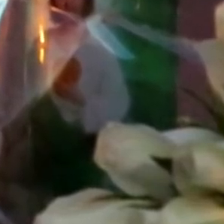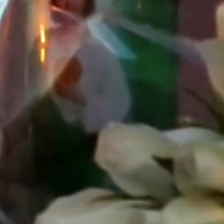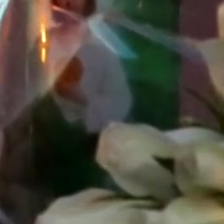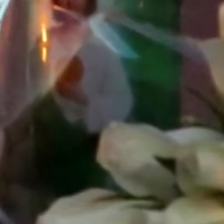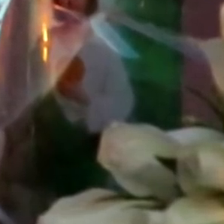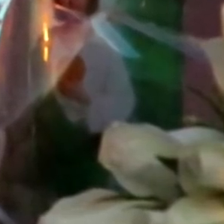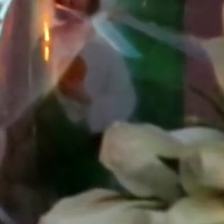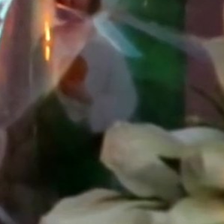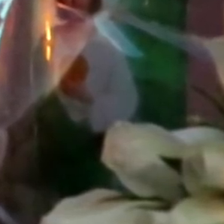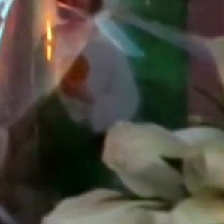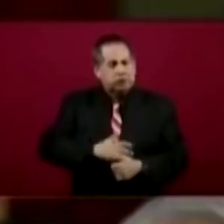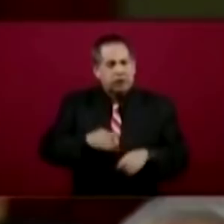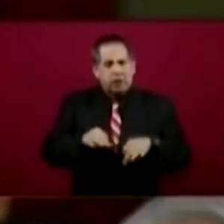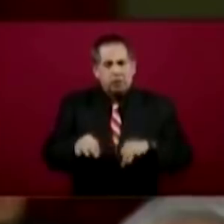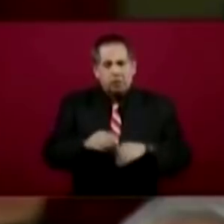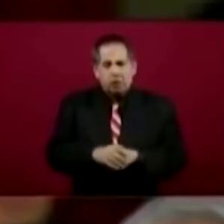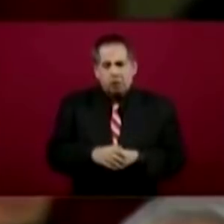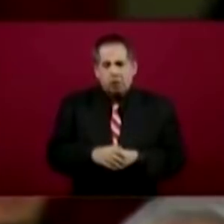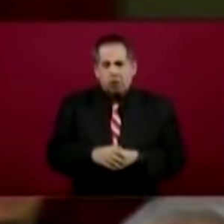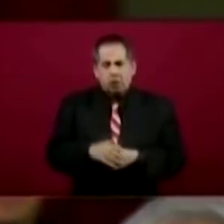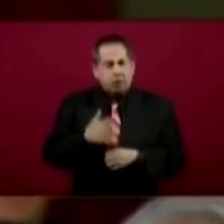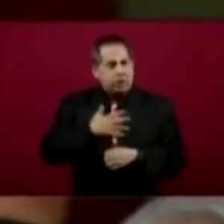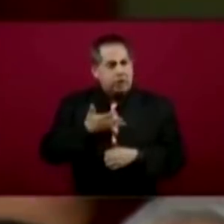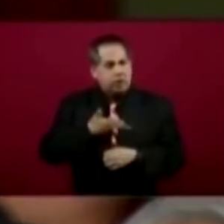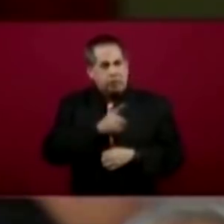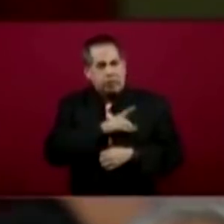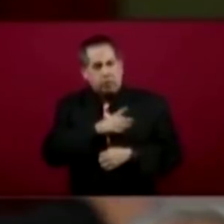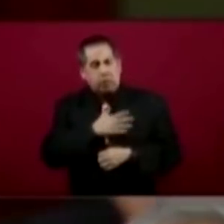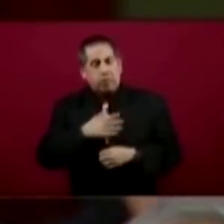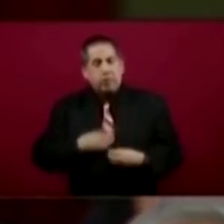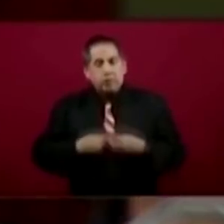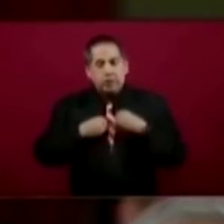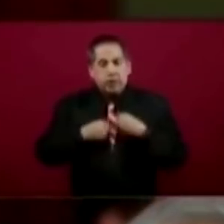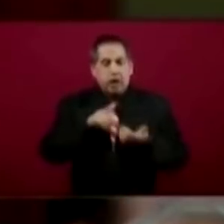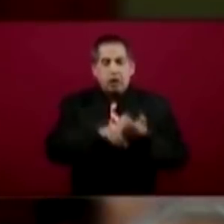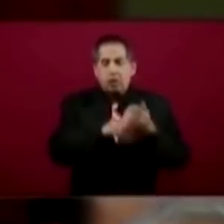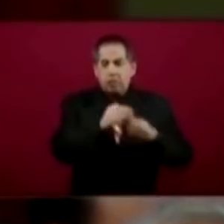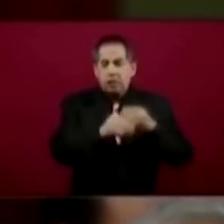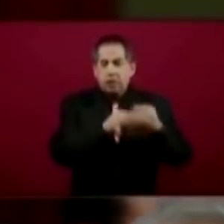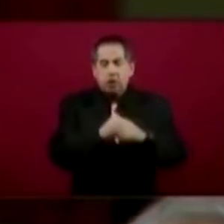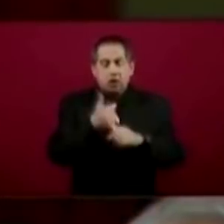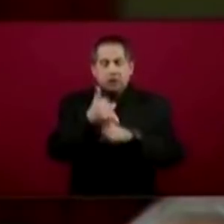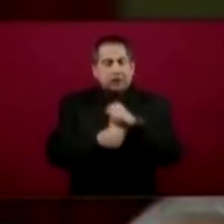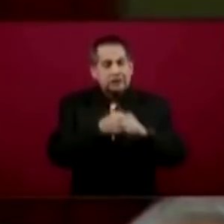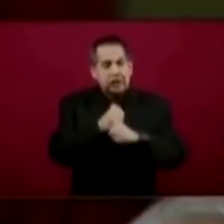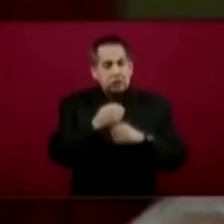outside his home in Tijuana. Maldonado was the third journalist killed this year in Mexico.